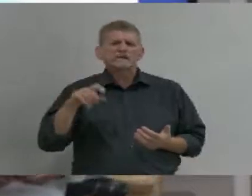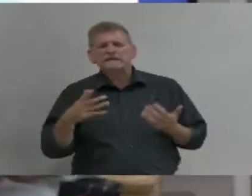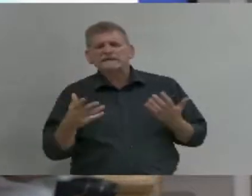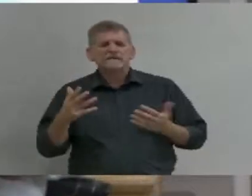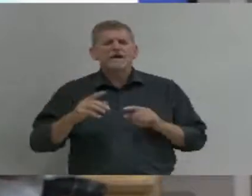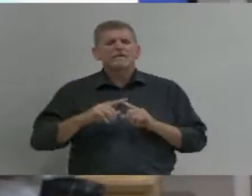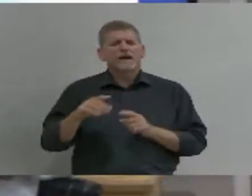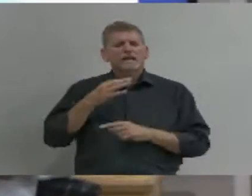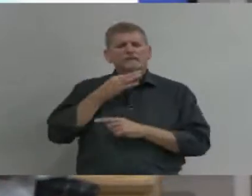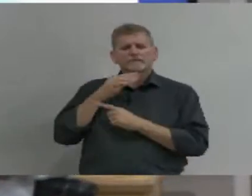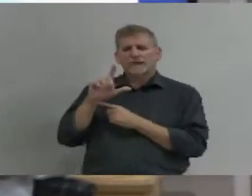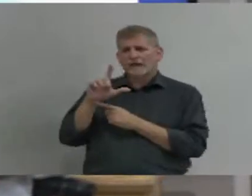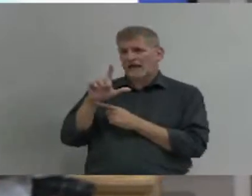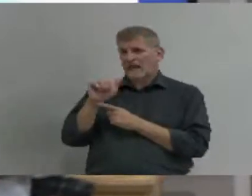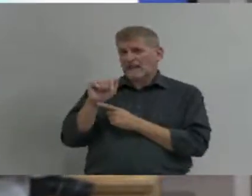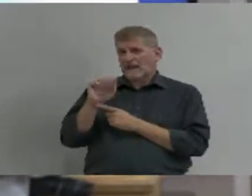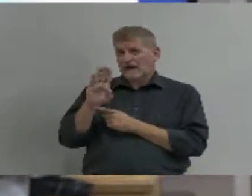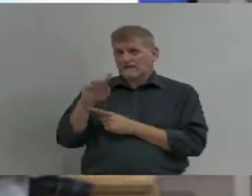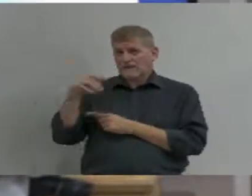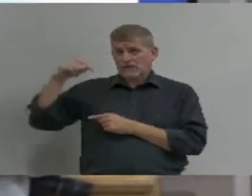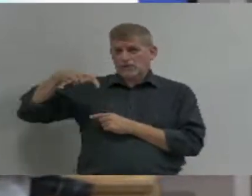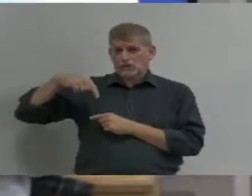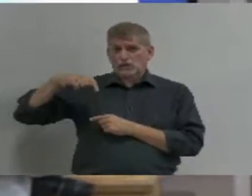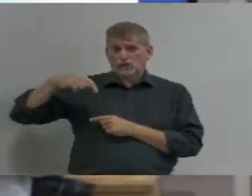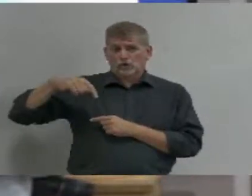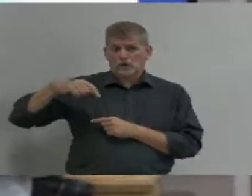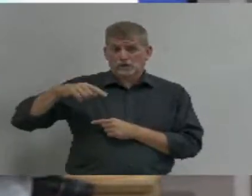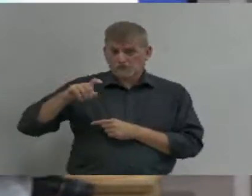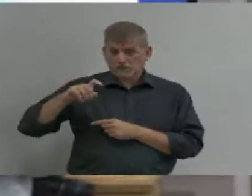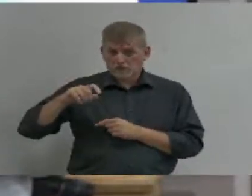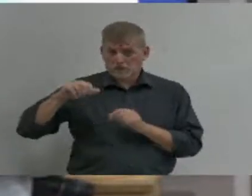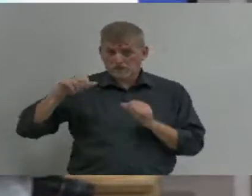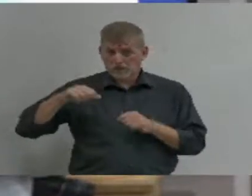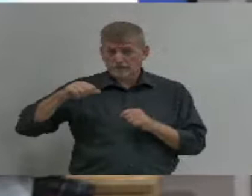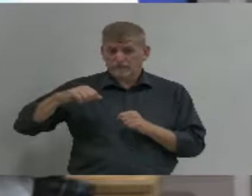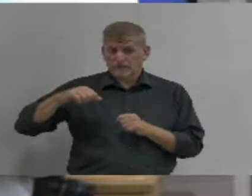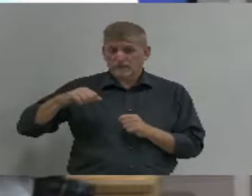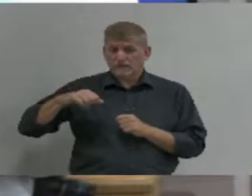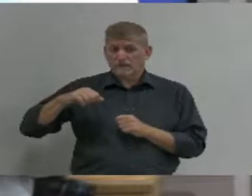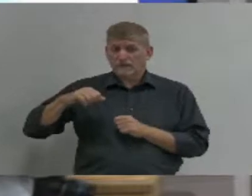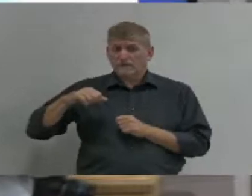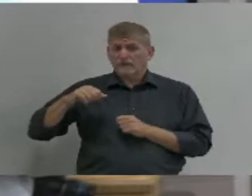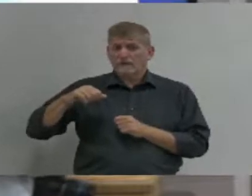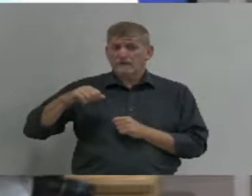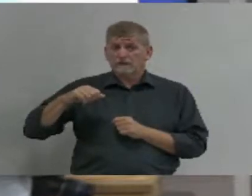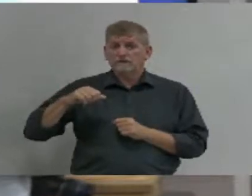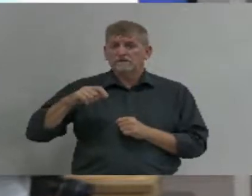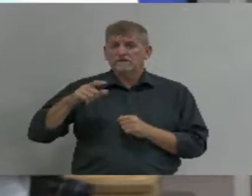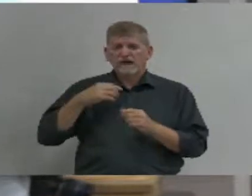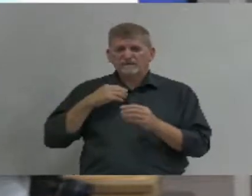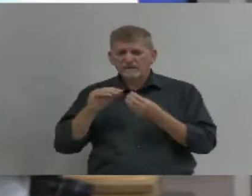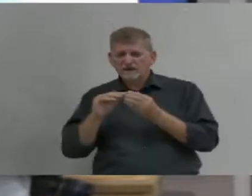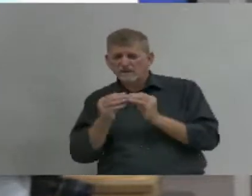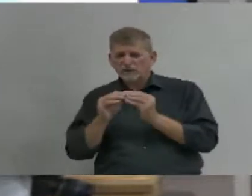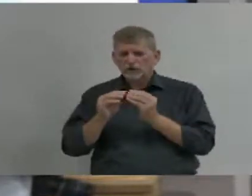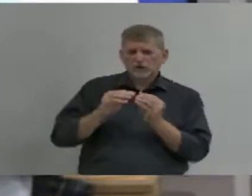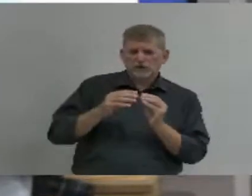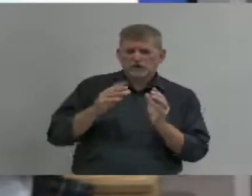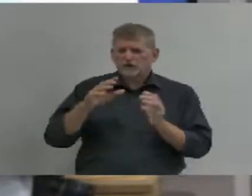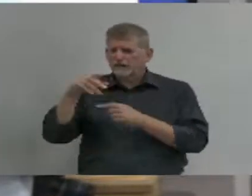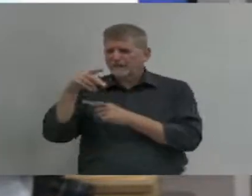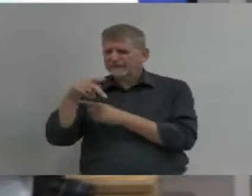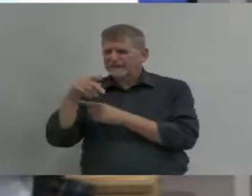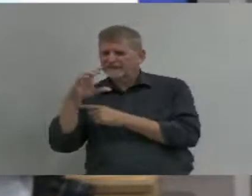of doing quantitative PCR testing? Where I'm coming from on that is the PCR test is reported as a